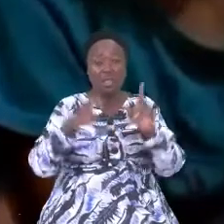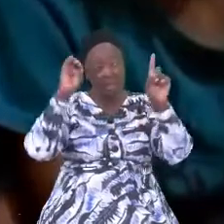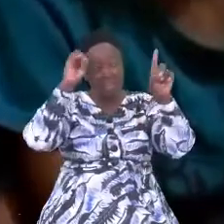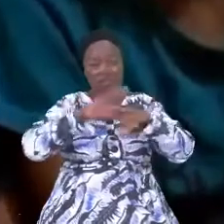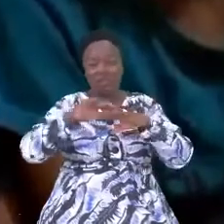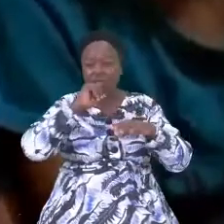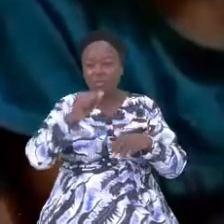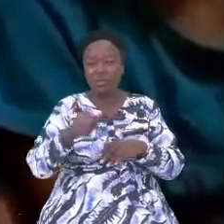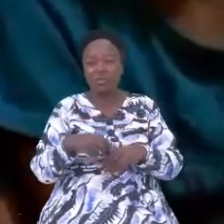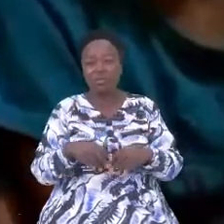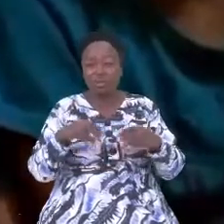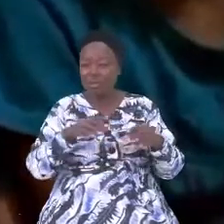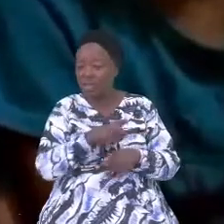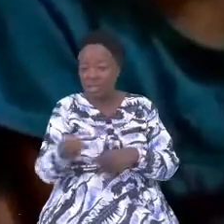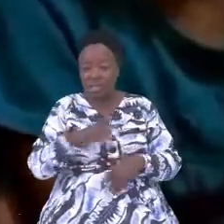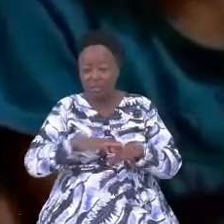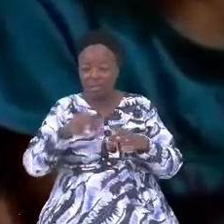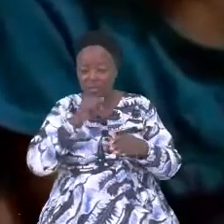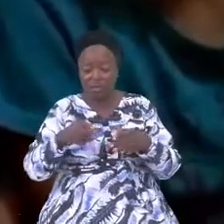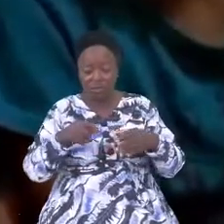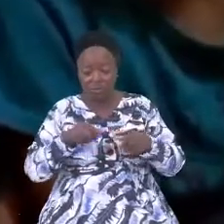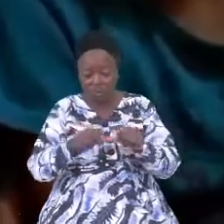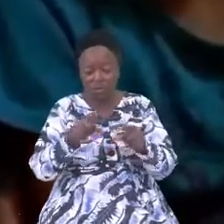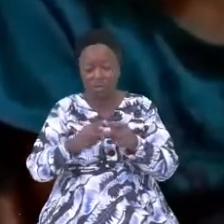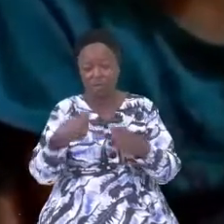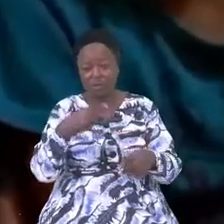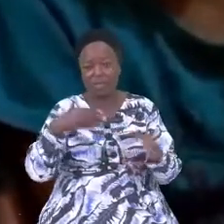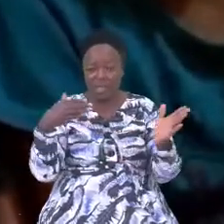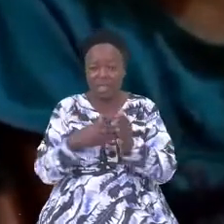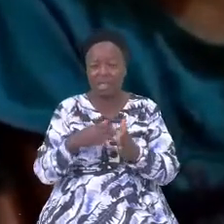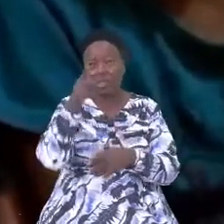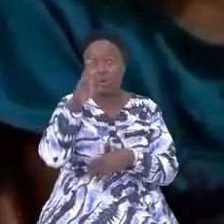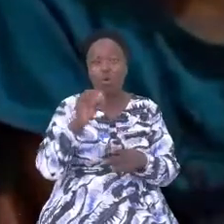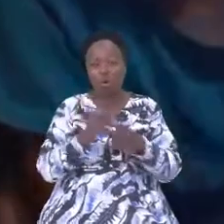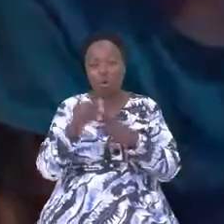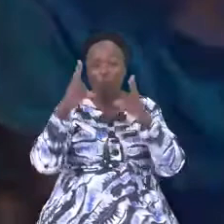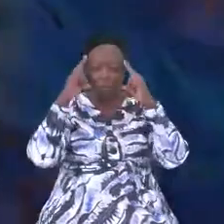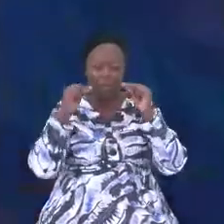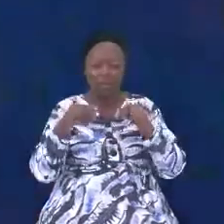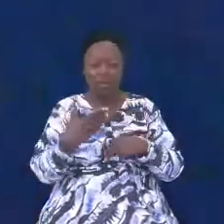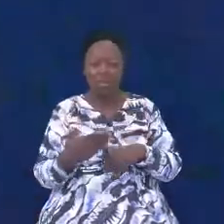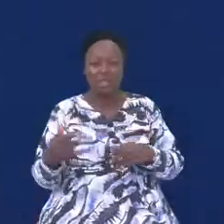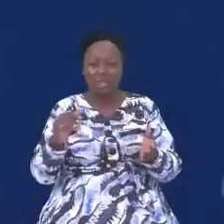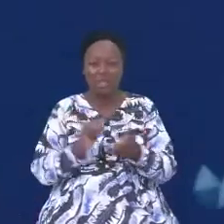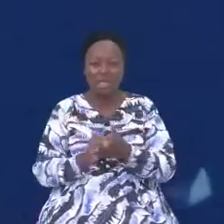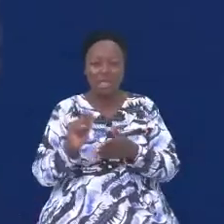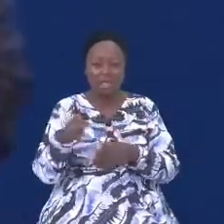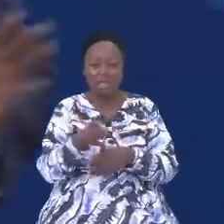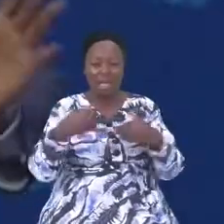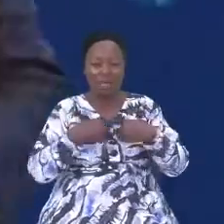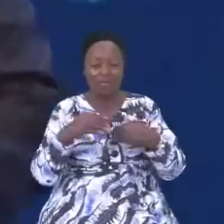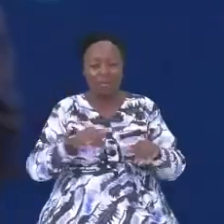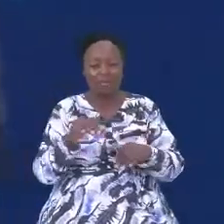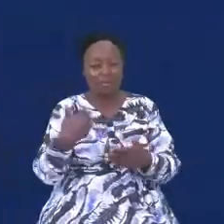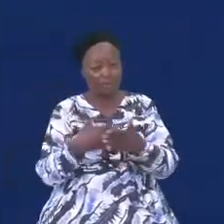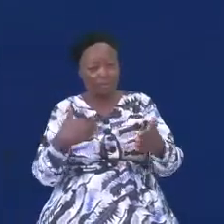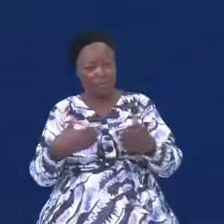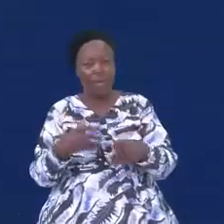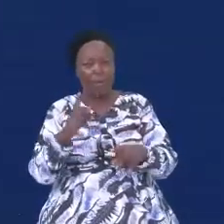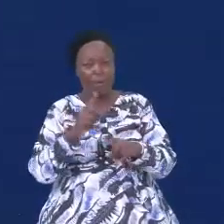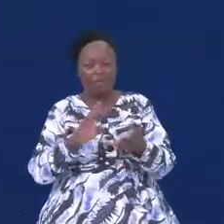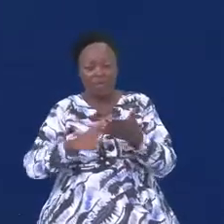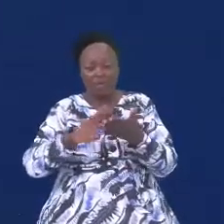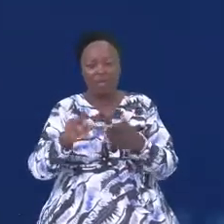speaking against God and speaking against Moses. The things they had done before, forgiven, they were set